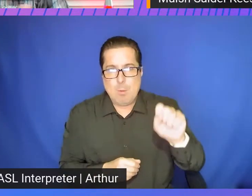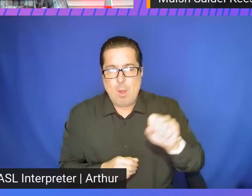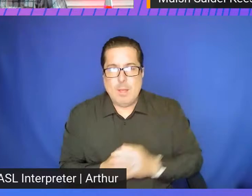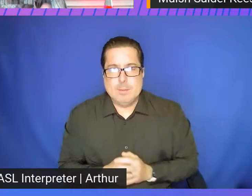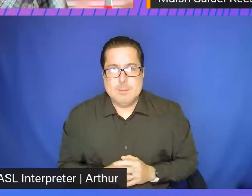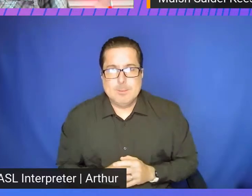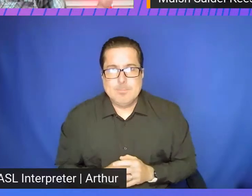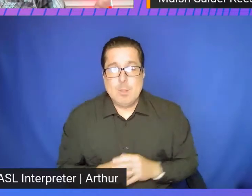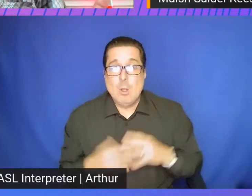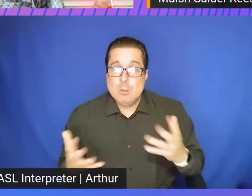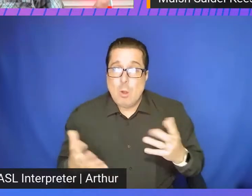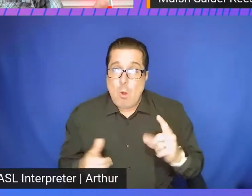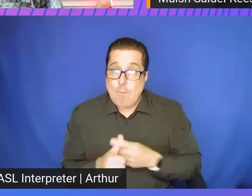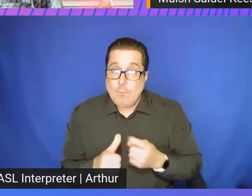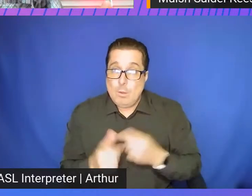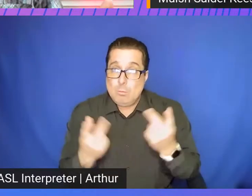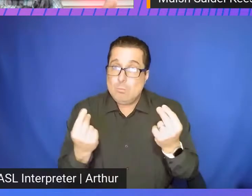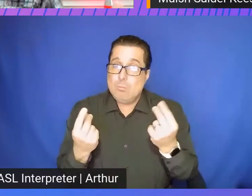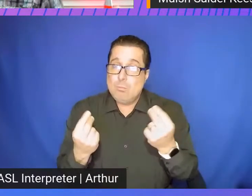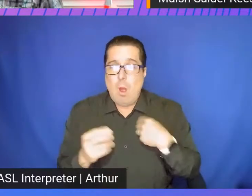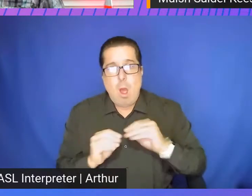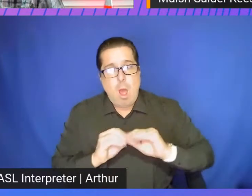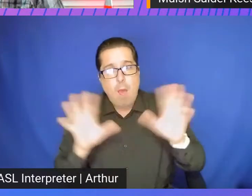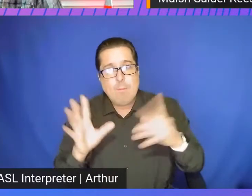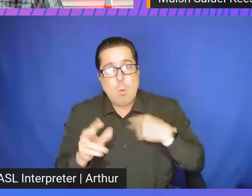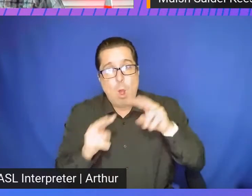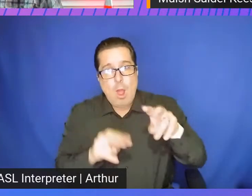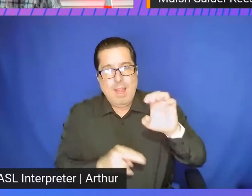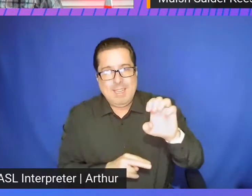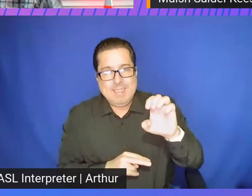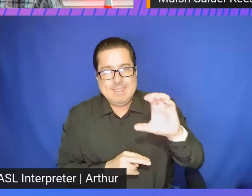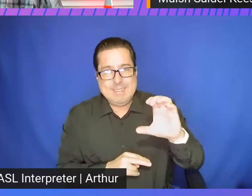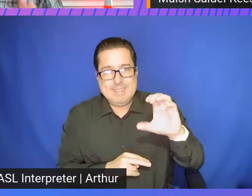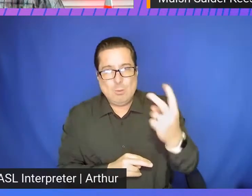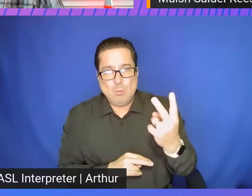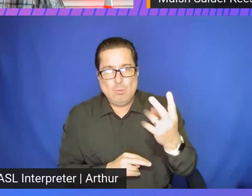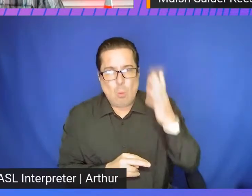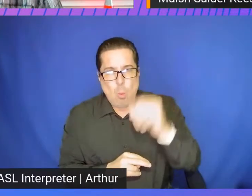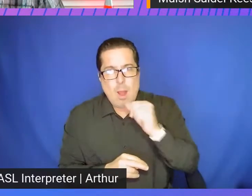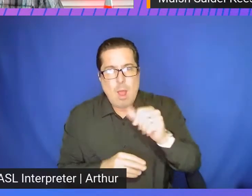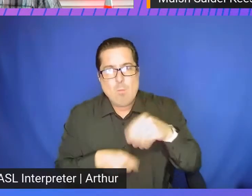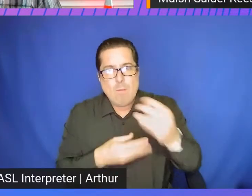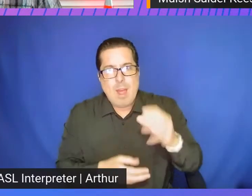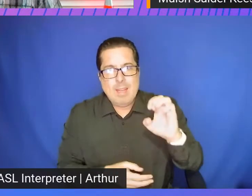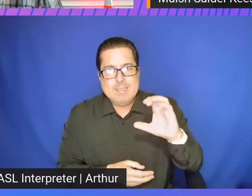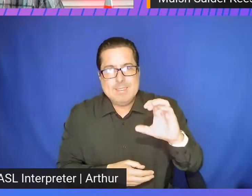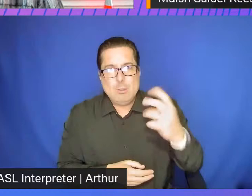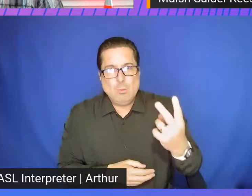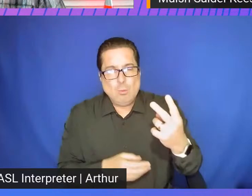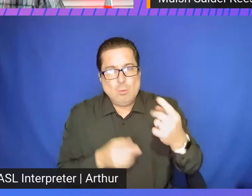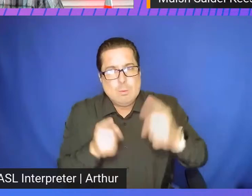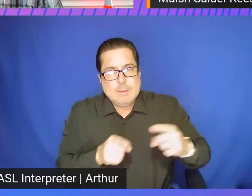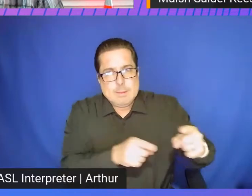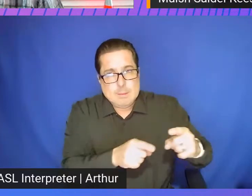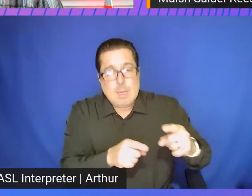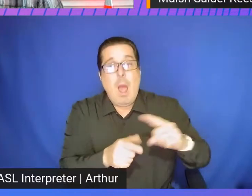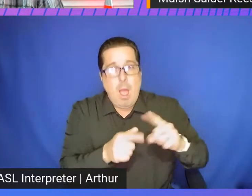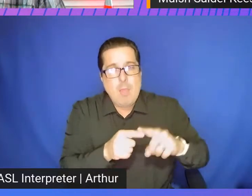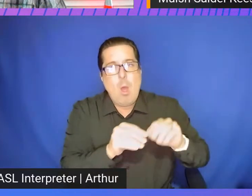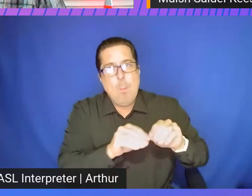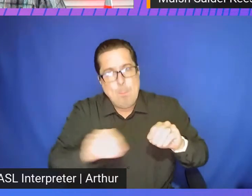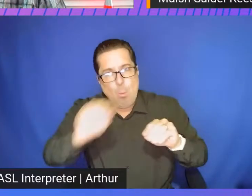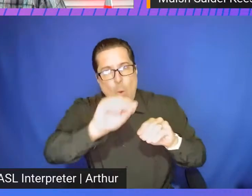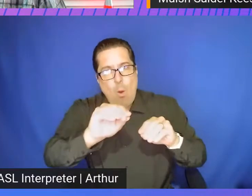So first thing you obviously want to look at is EC2. Why not just provision EC2 instances and move the applications up